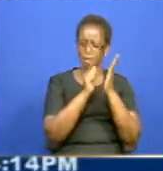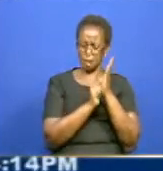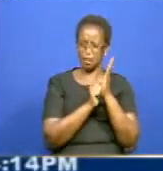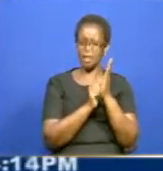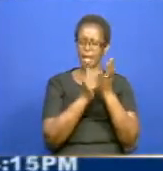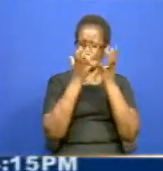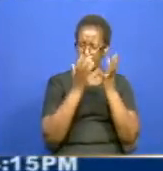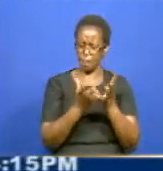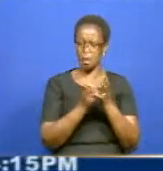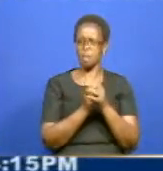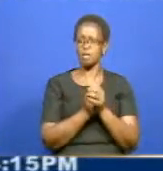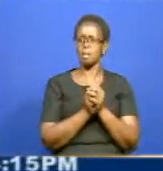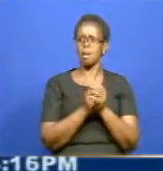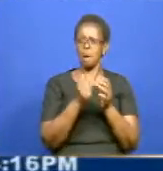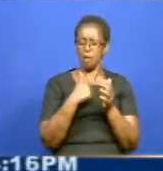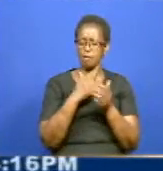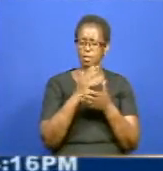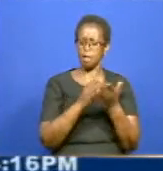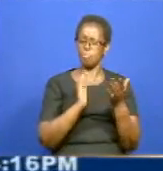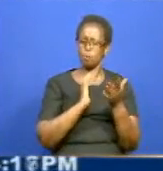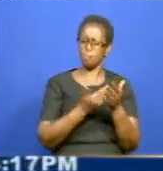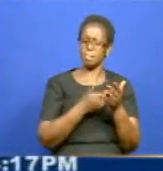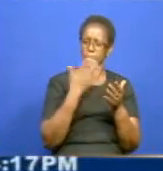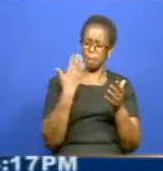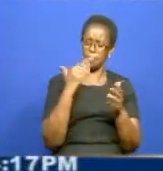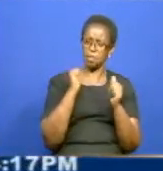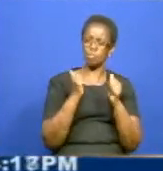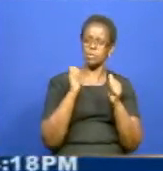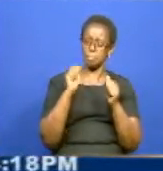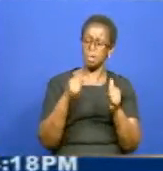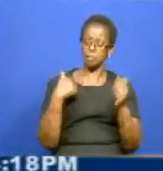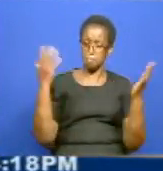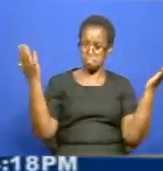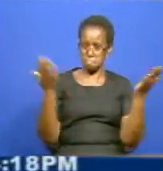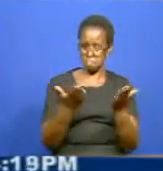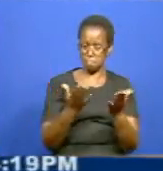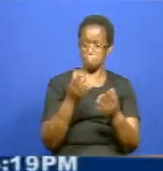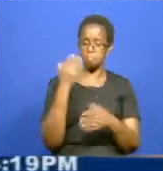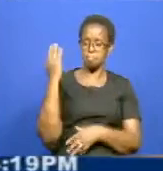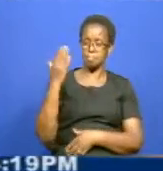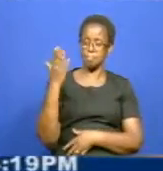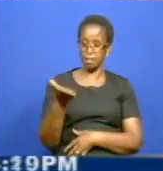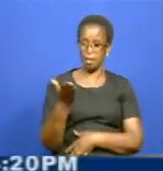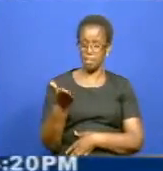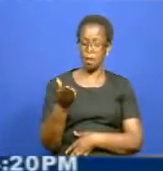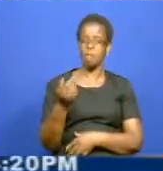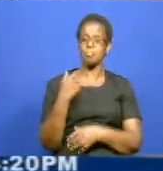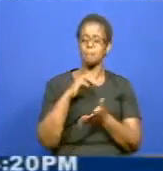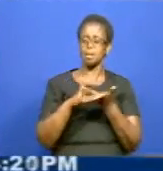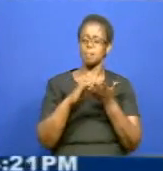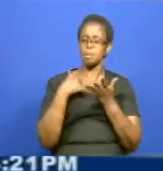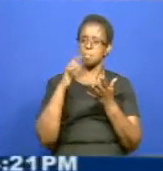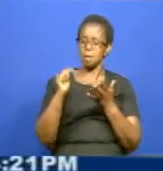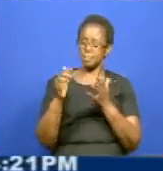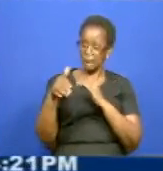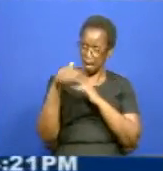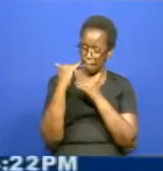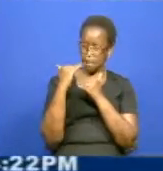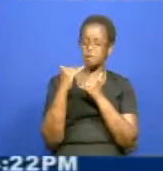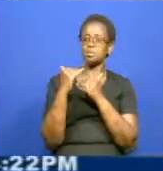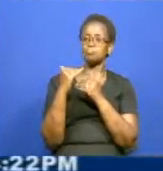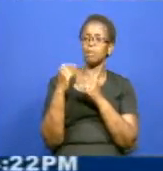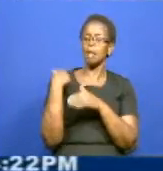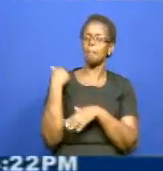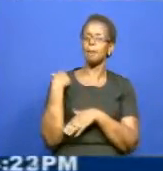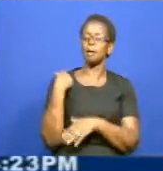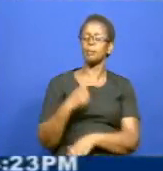a committee paper that will be presented, I'll limit the riders, just like we did yesterday. Senator Beatrice